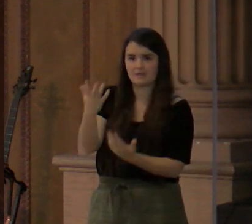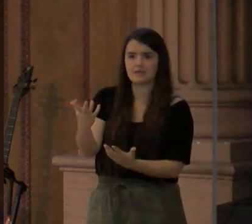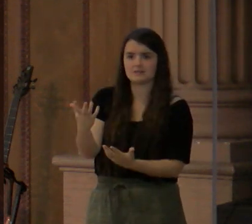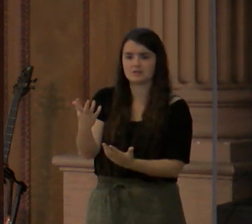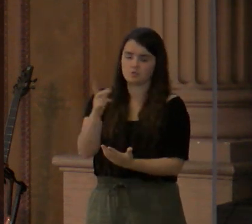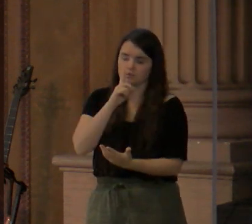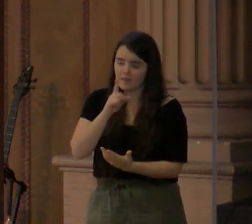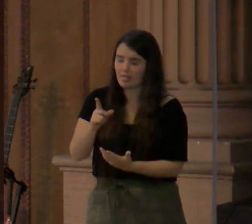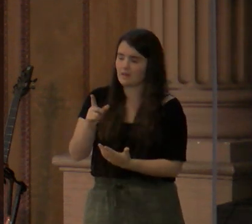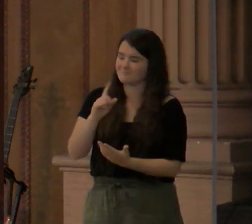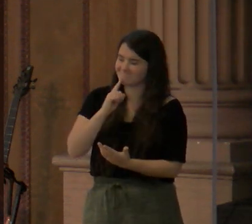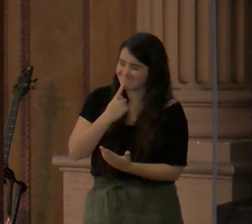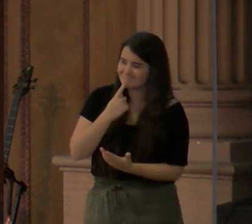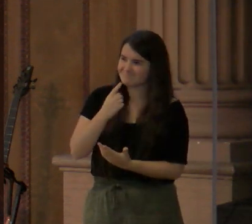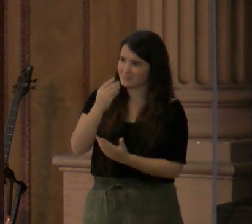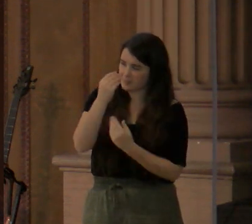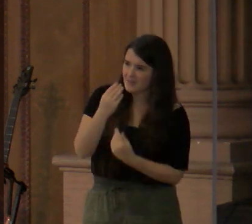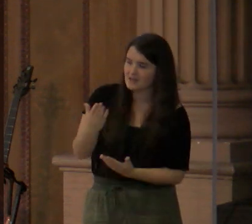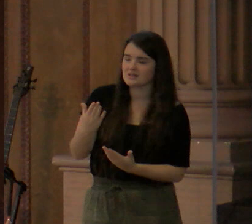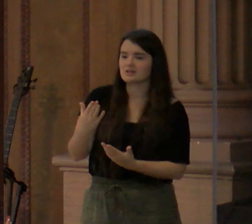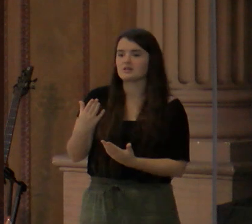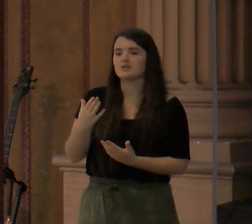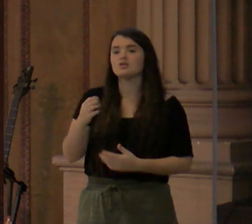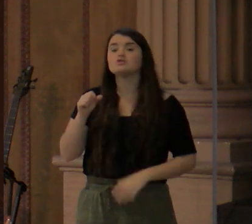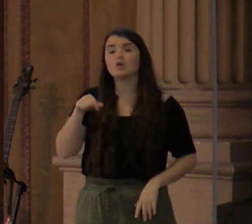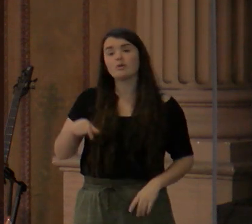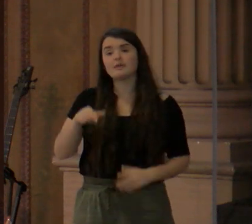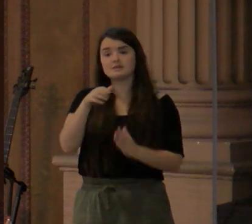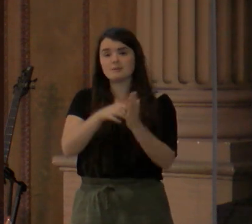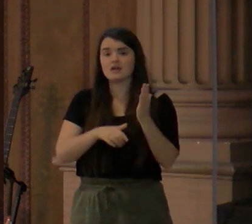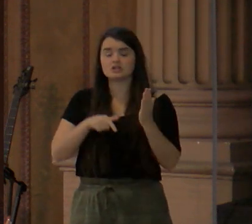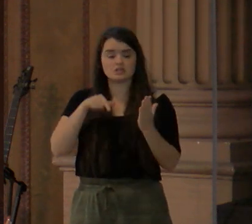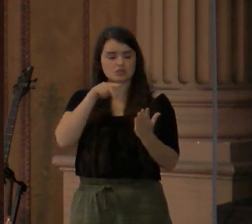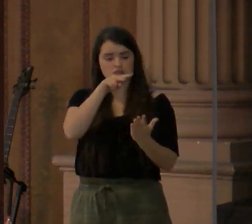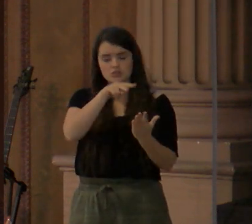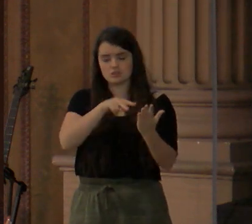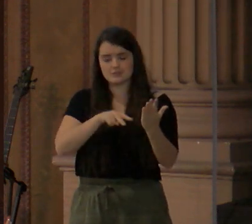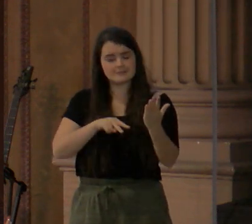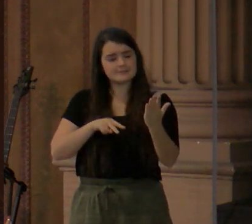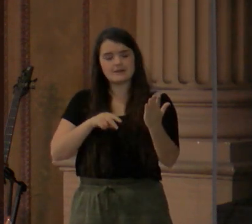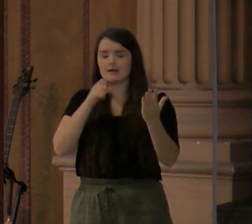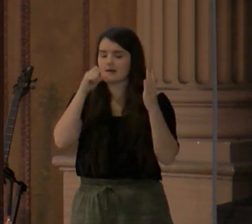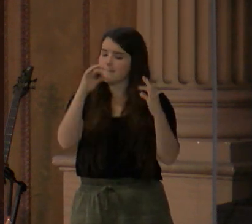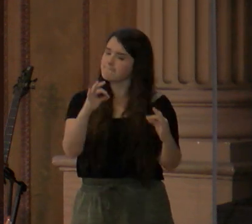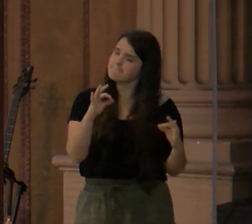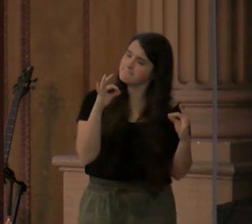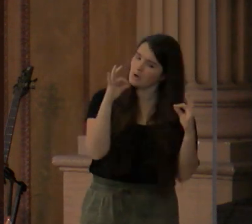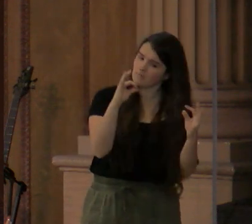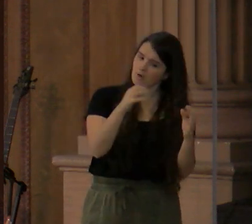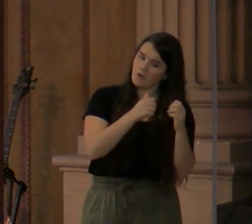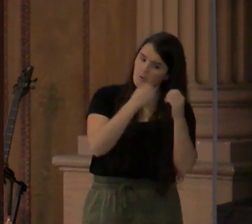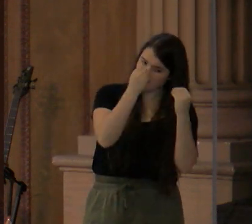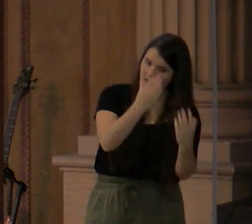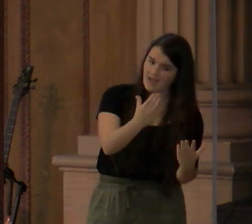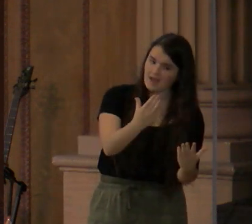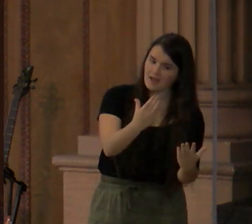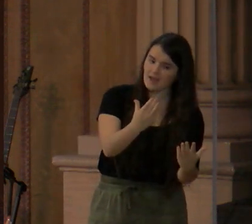So you won't read Matthew 5, 6, and 7 and say, I've perfectly obeyed this, but this is the Christian way of life.